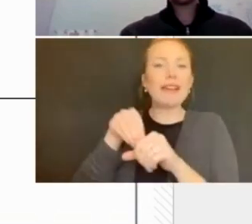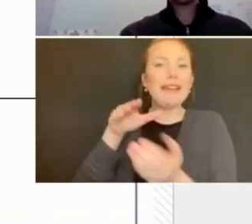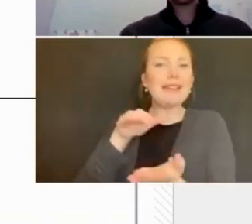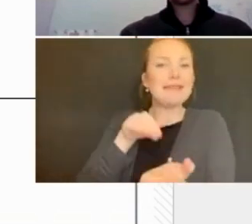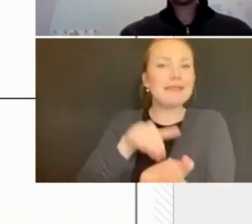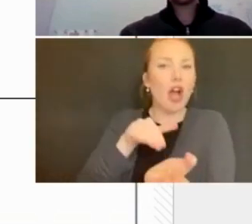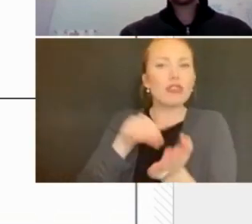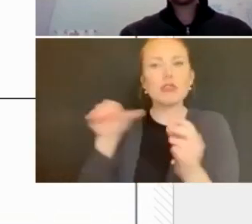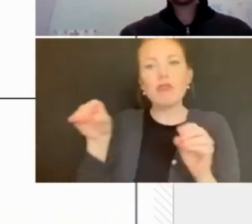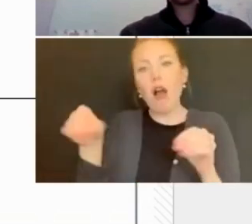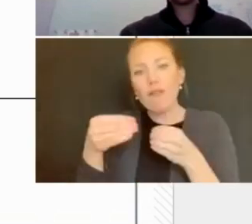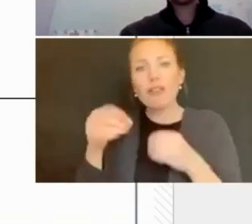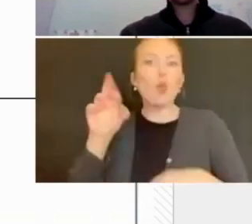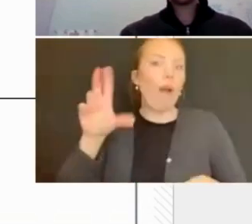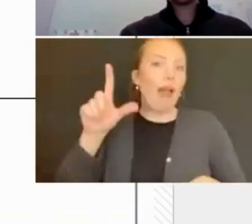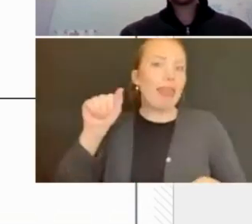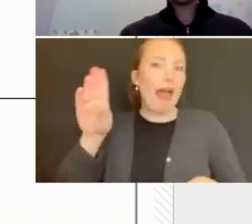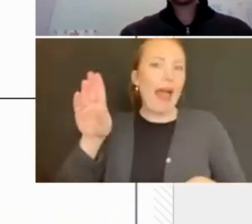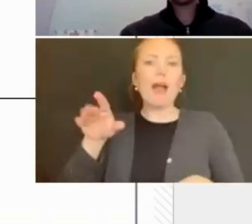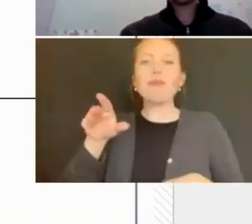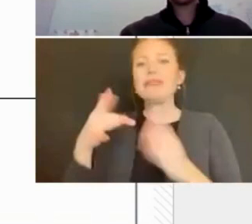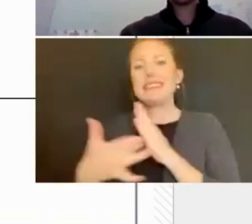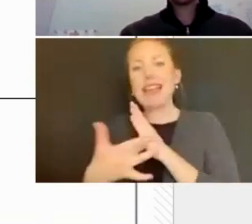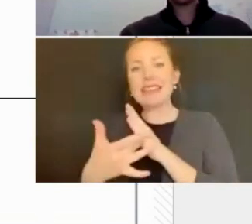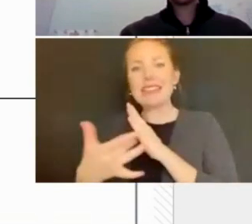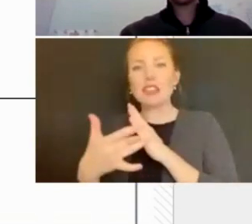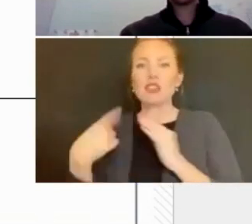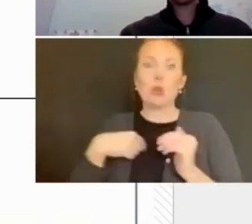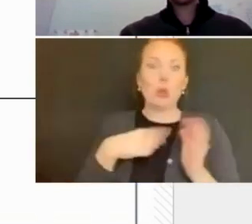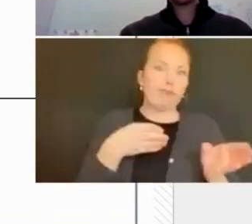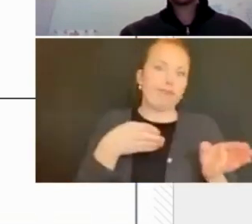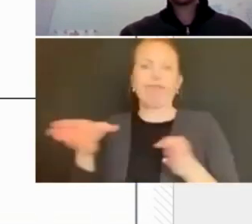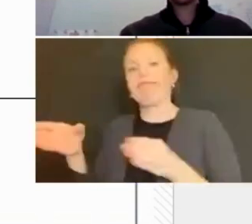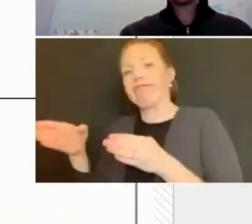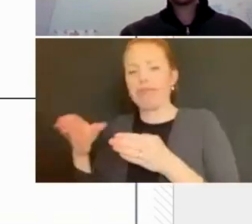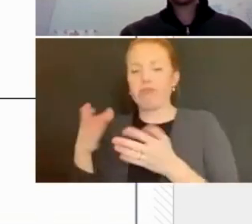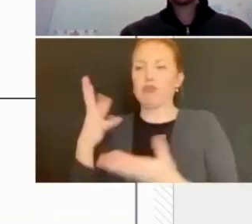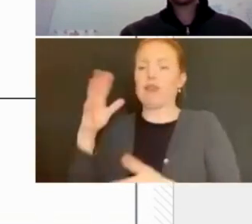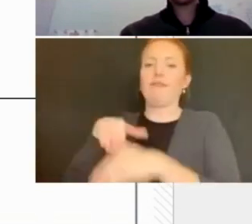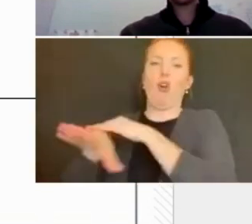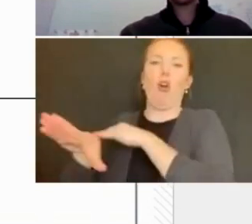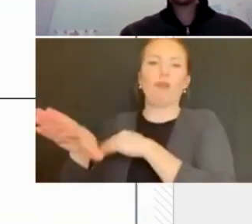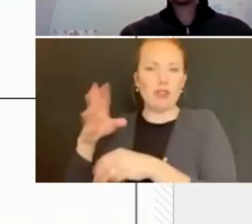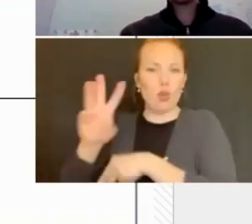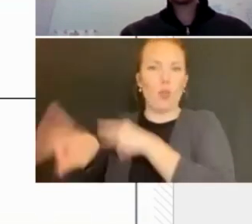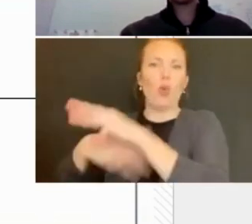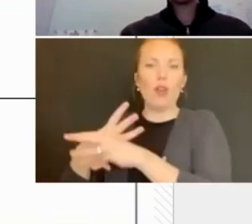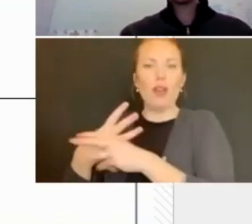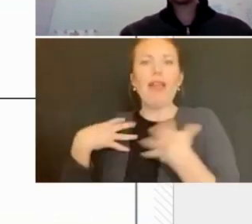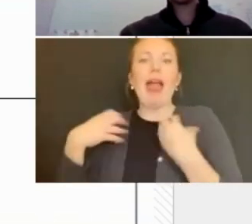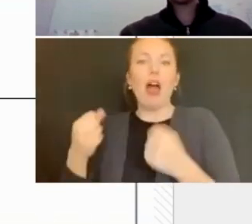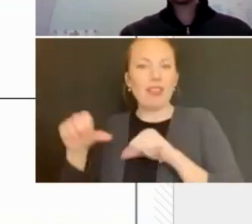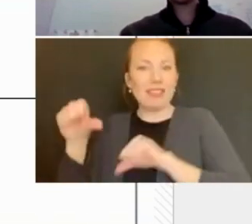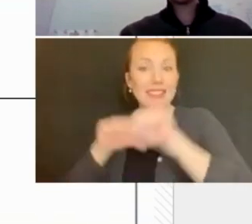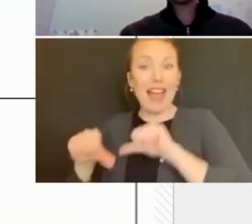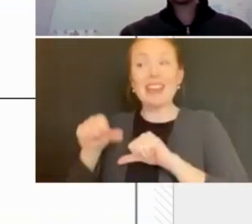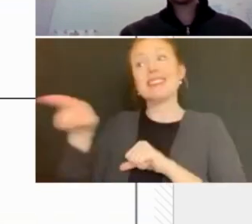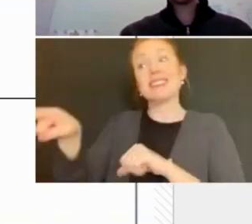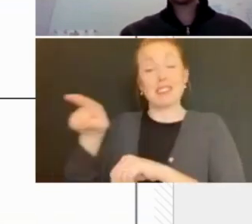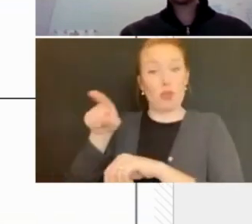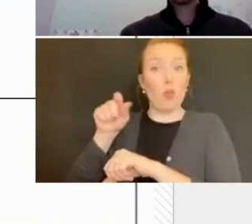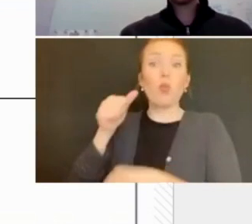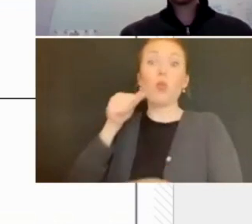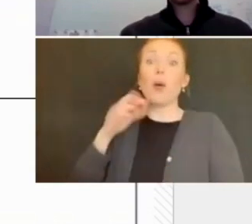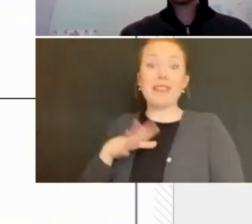laboratory as a lab tech. So we're changing gears from today and going into the world of health sciences with a woman who is now a laboratory manager